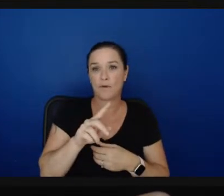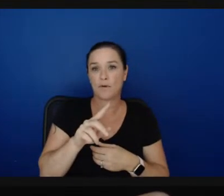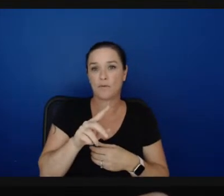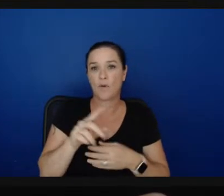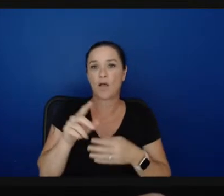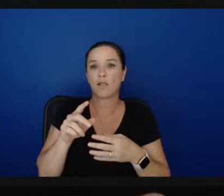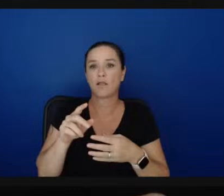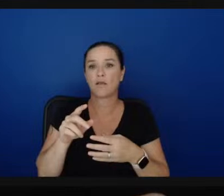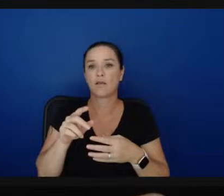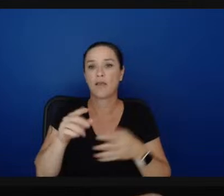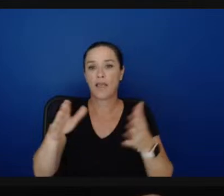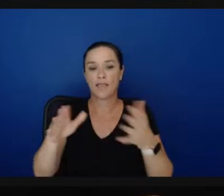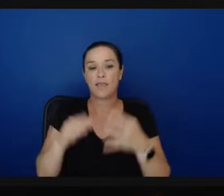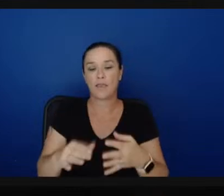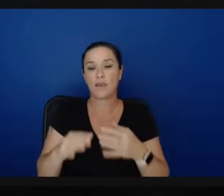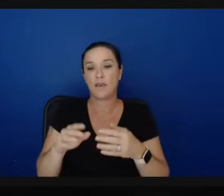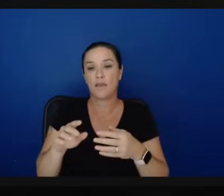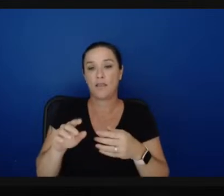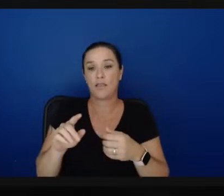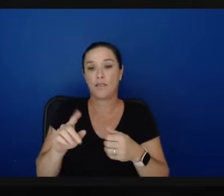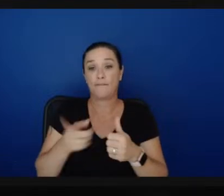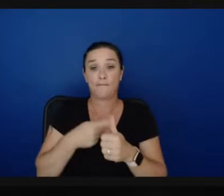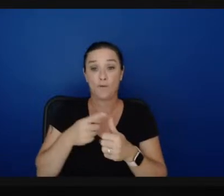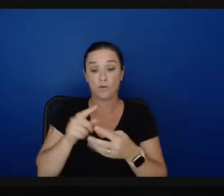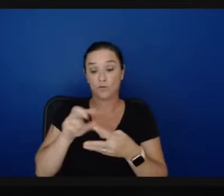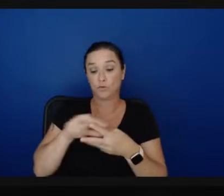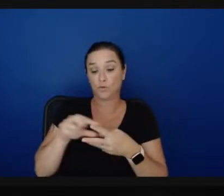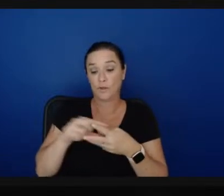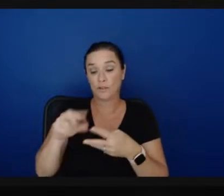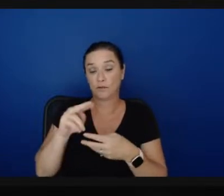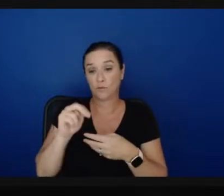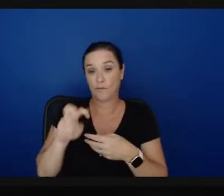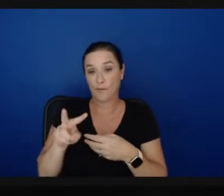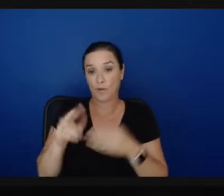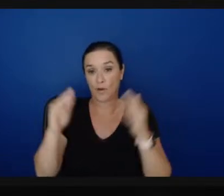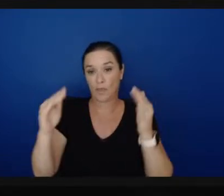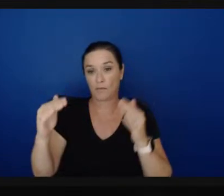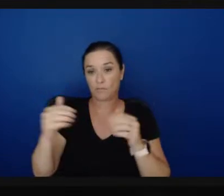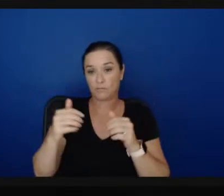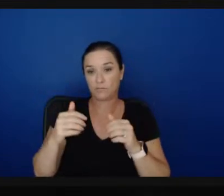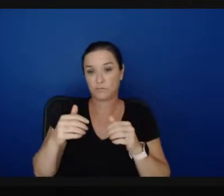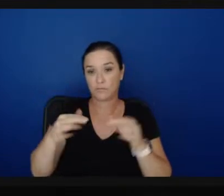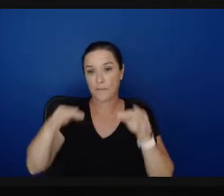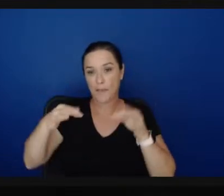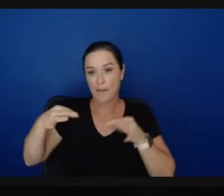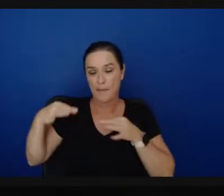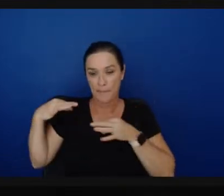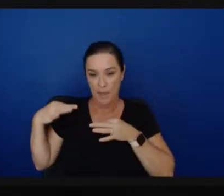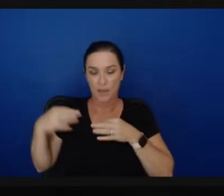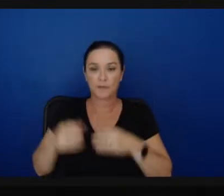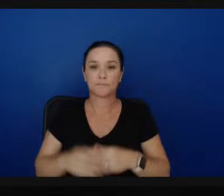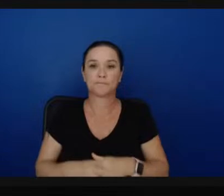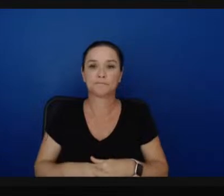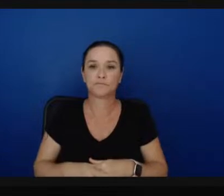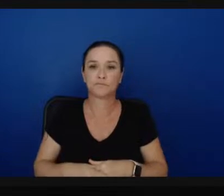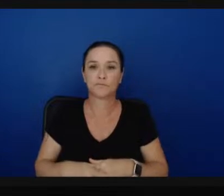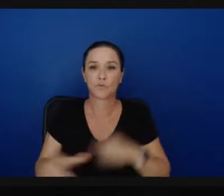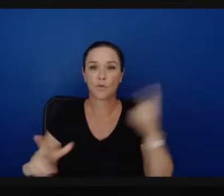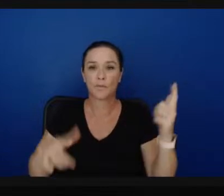November, and going back through time like that. Right. So to step you through it a little bit larger